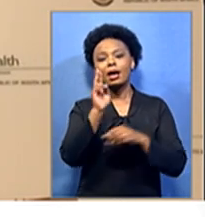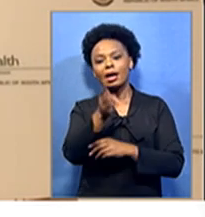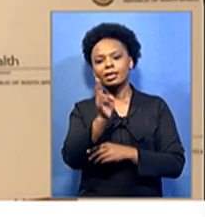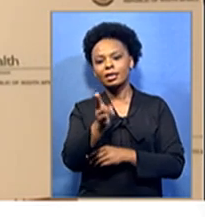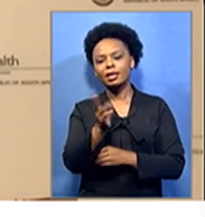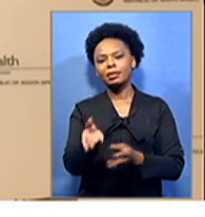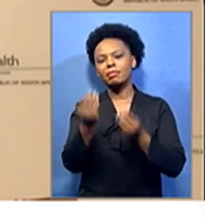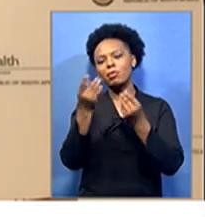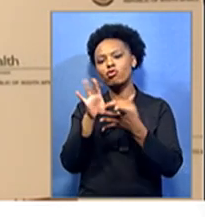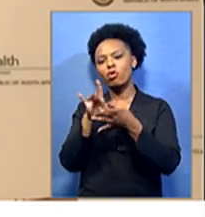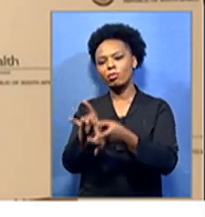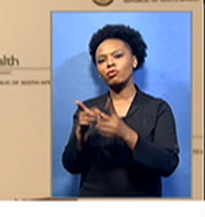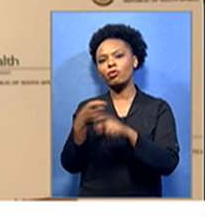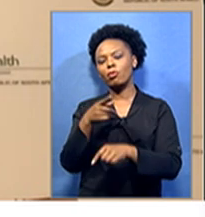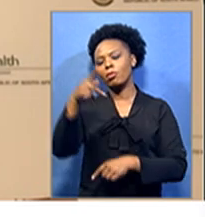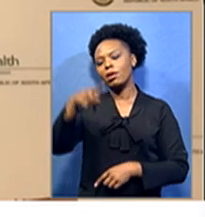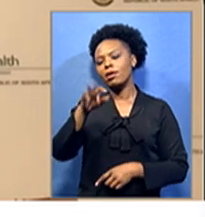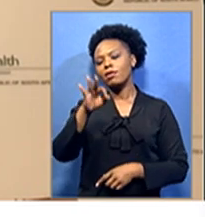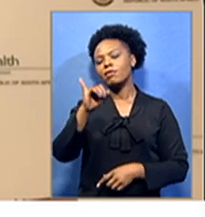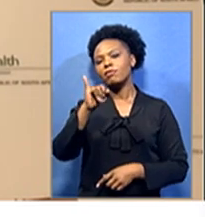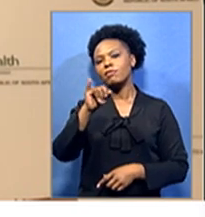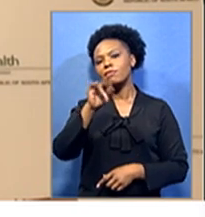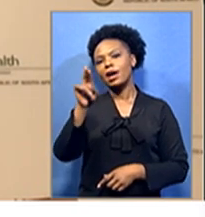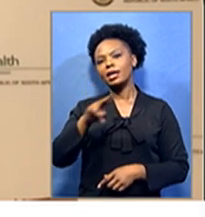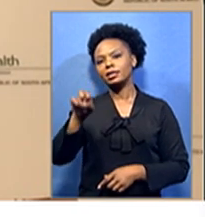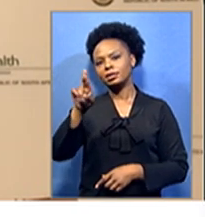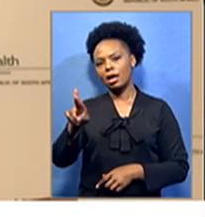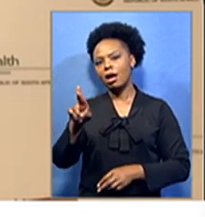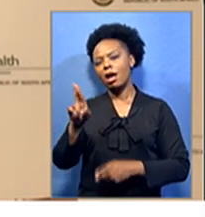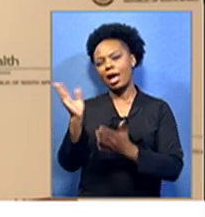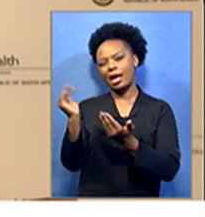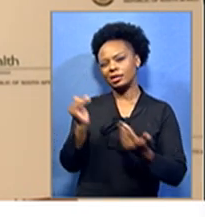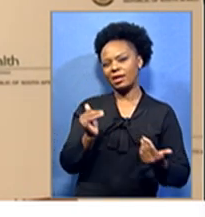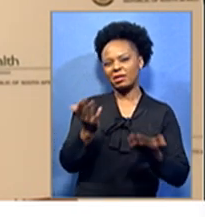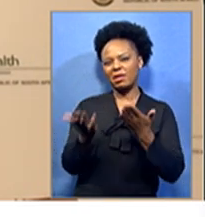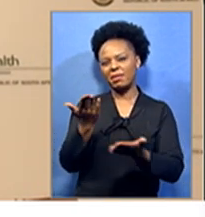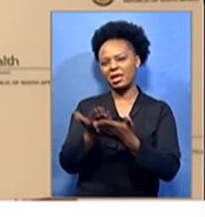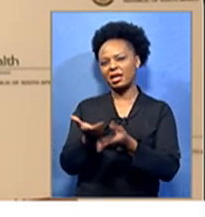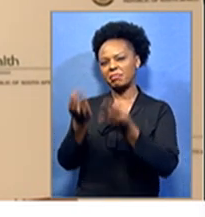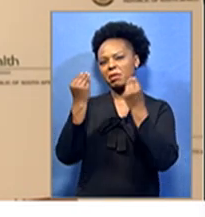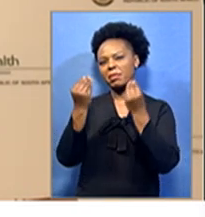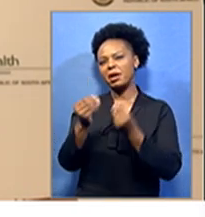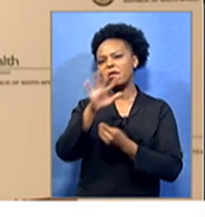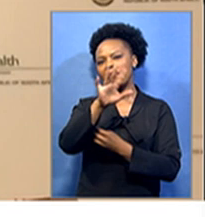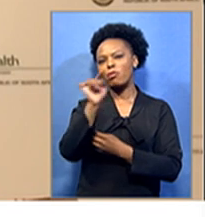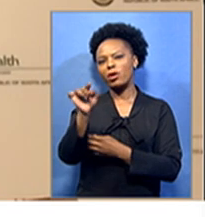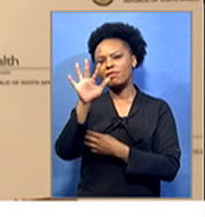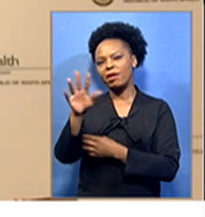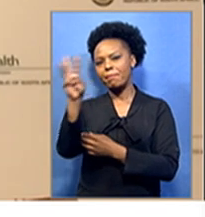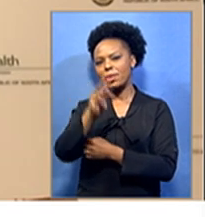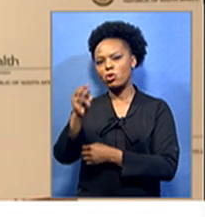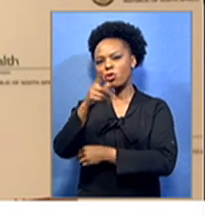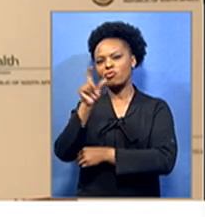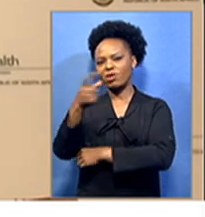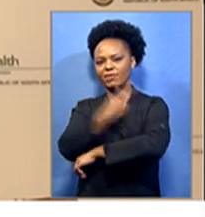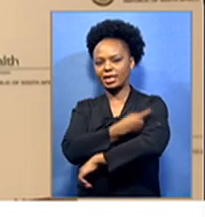but we're expecting that Pfizer should give us about 5.5 million for the Q2,